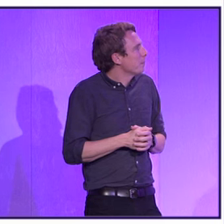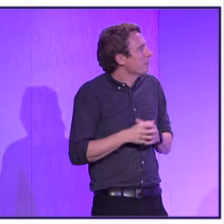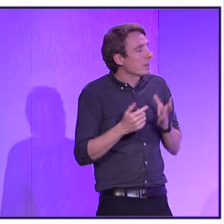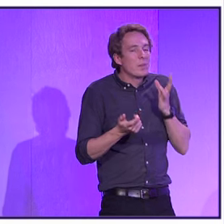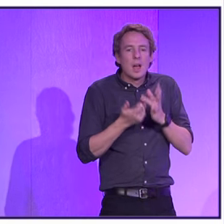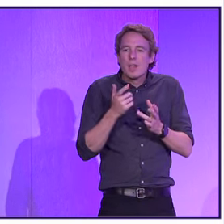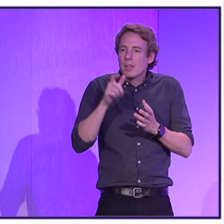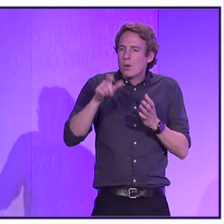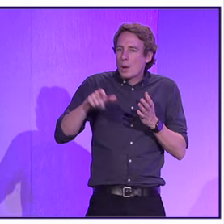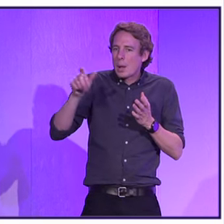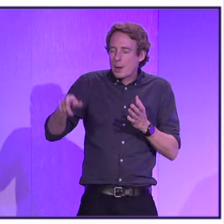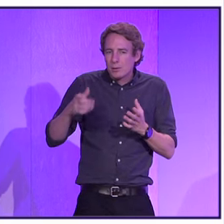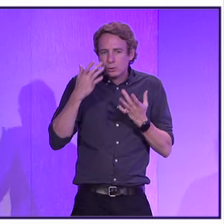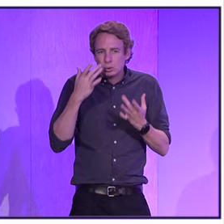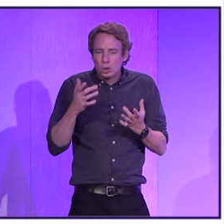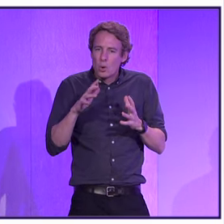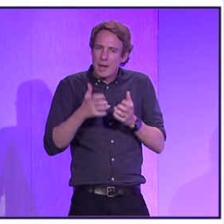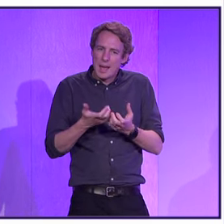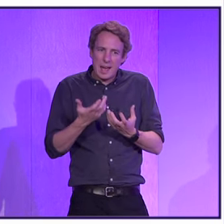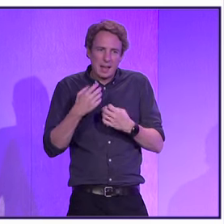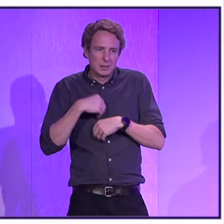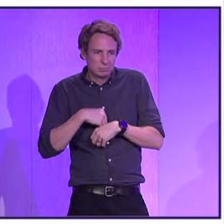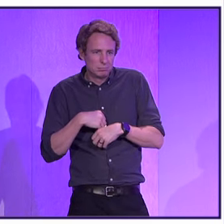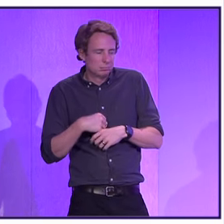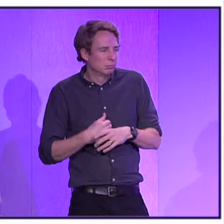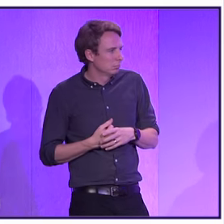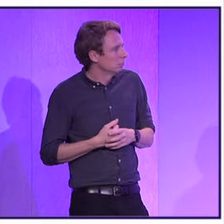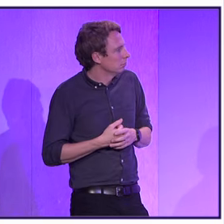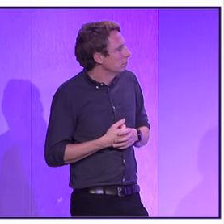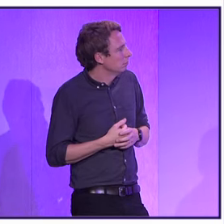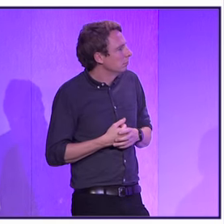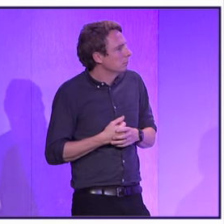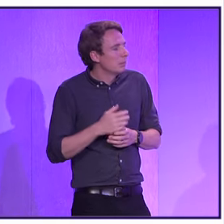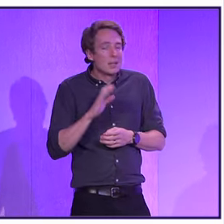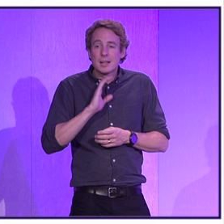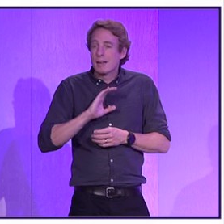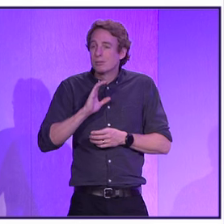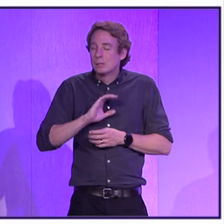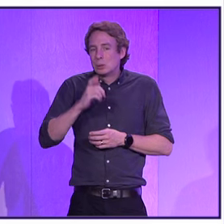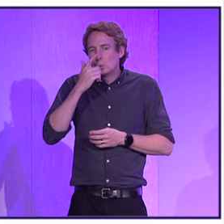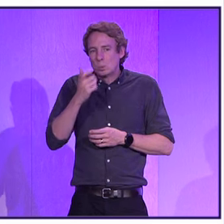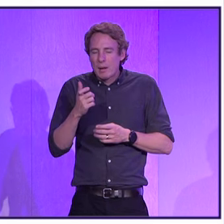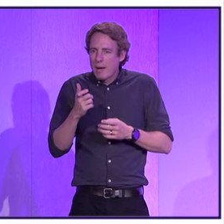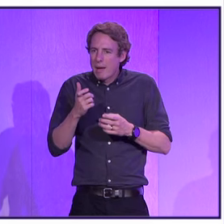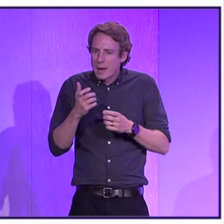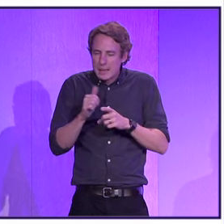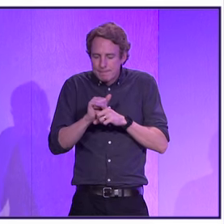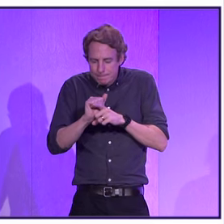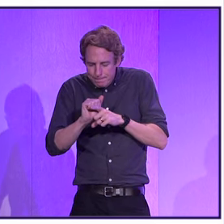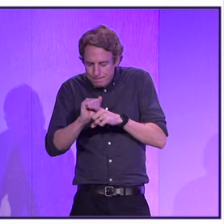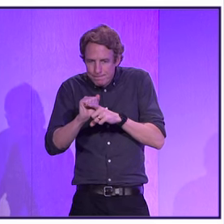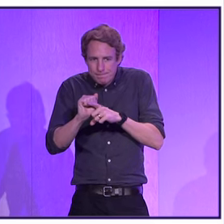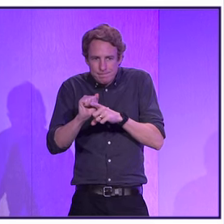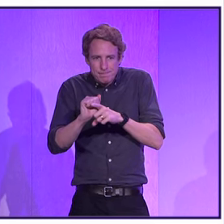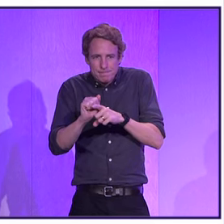trying to sort of illustrate there. But the point is that all of these characteristics, we can cultivate them.